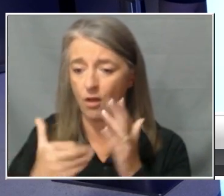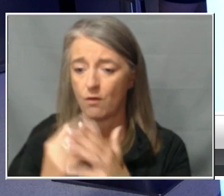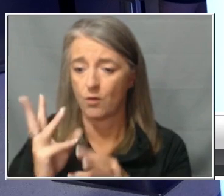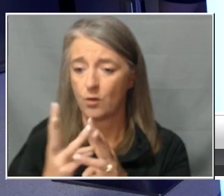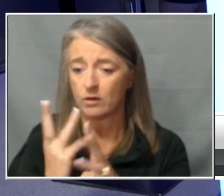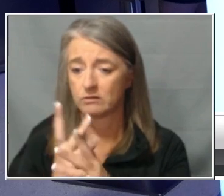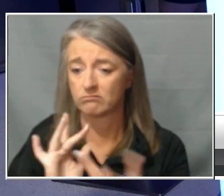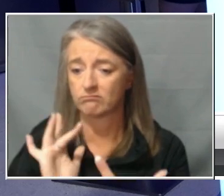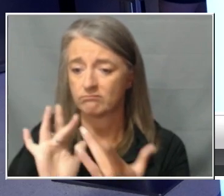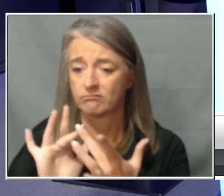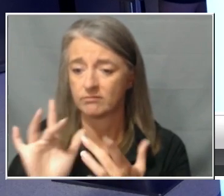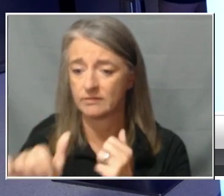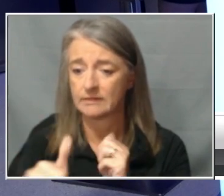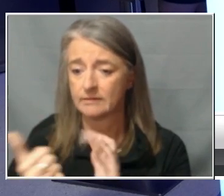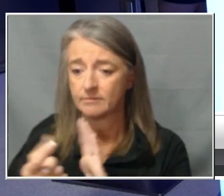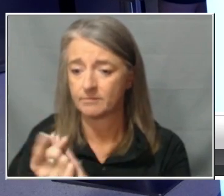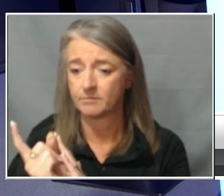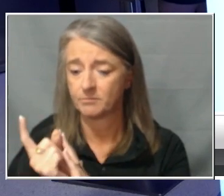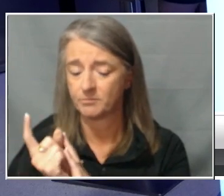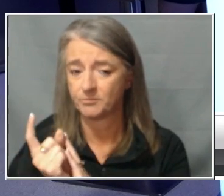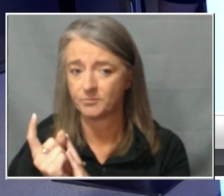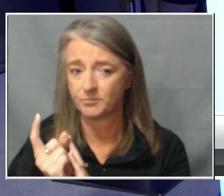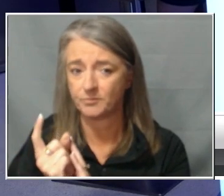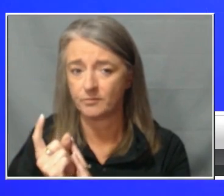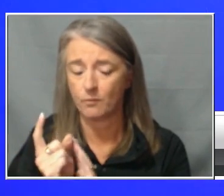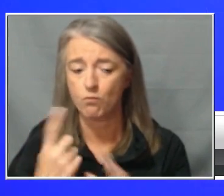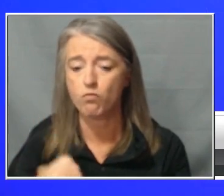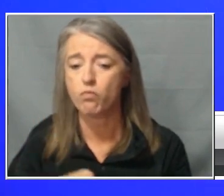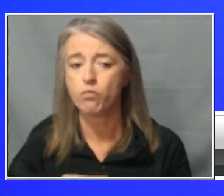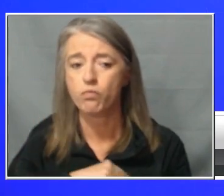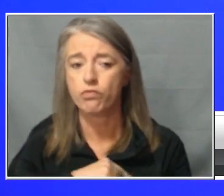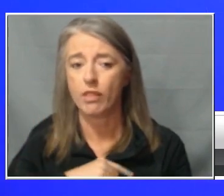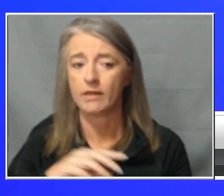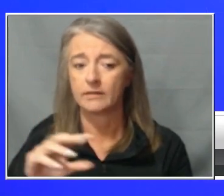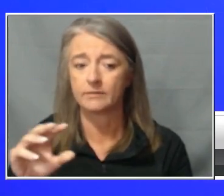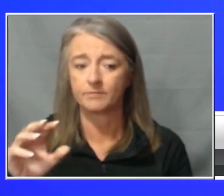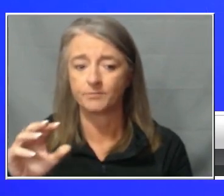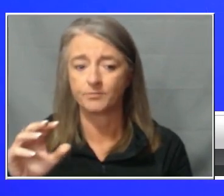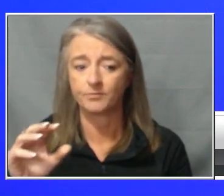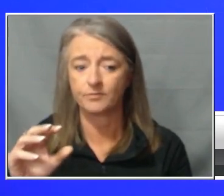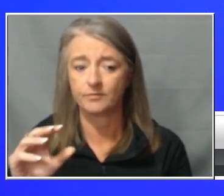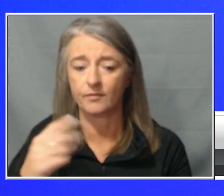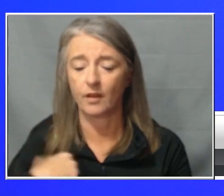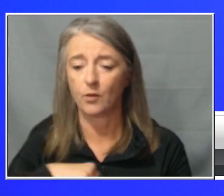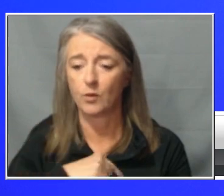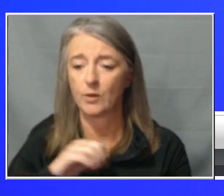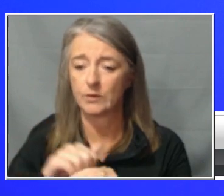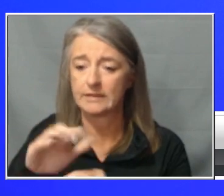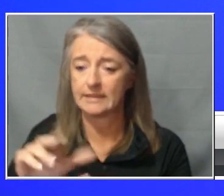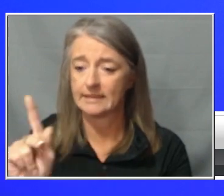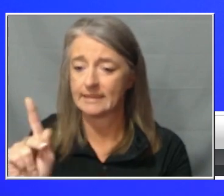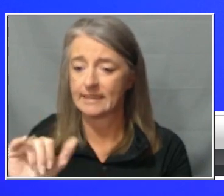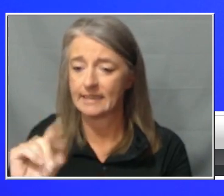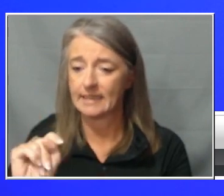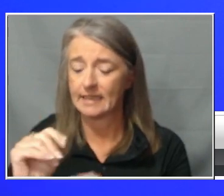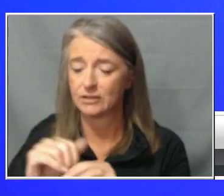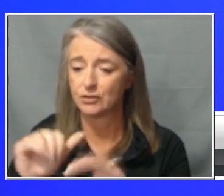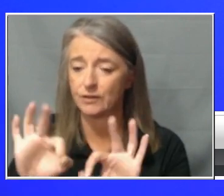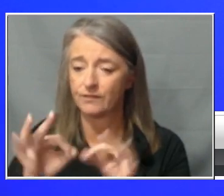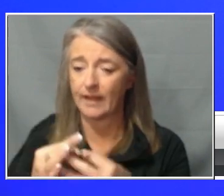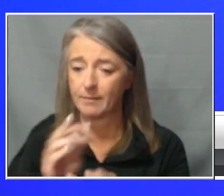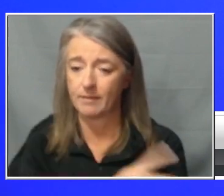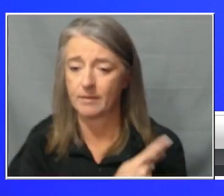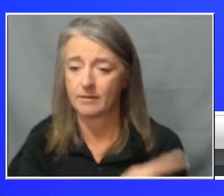contact you at any moment, correct? Yeah, so we will, the NMDP actually will send free kits out to our patients and family members if they